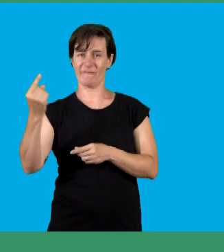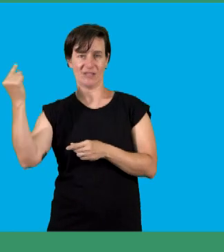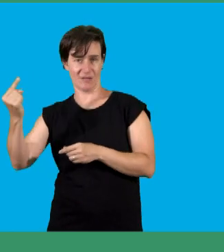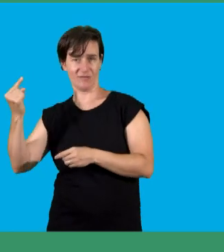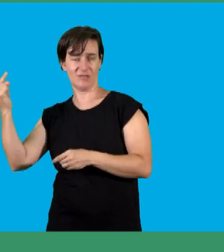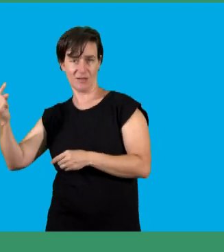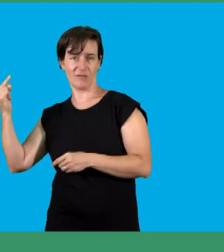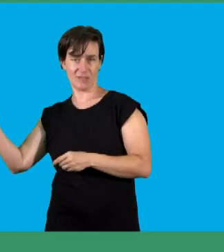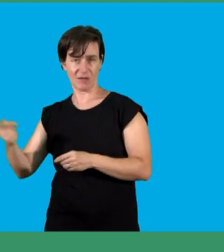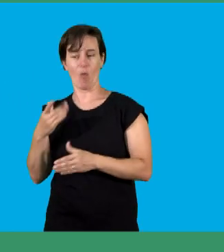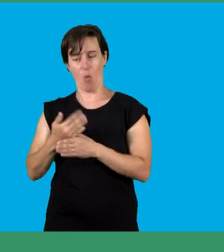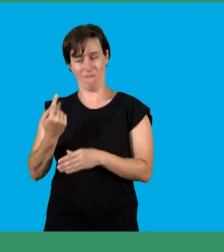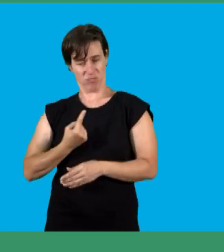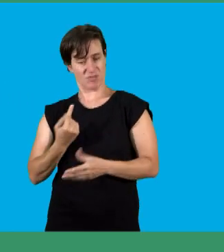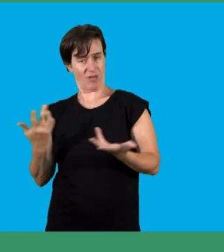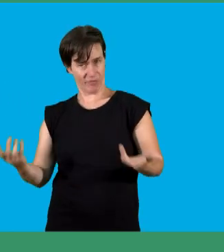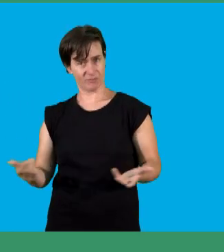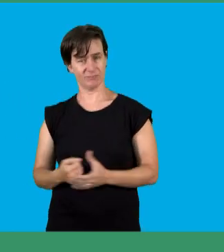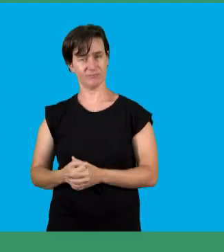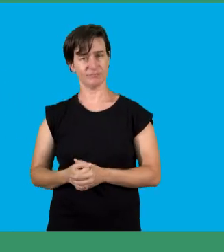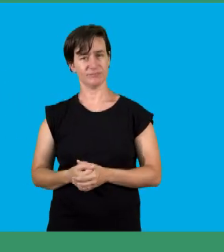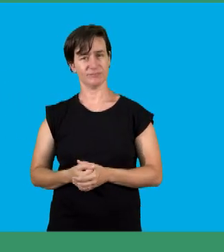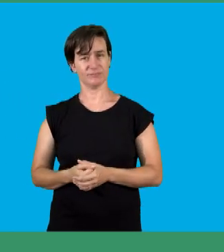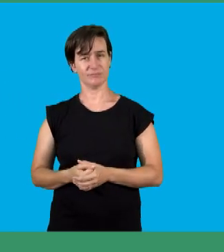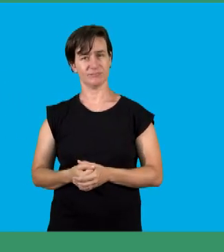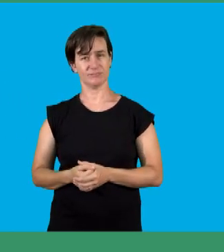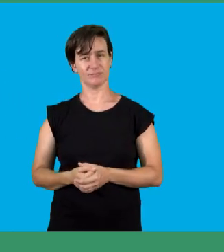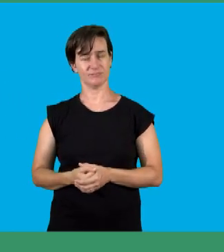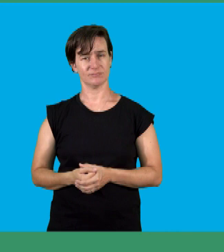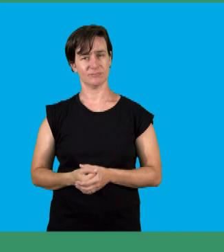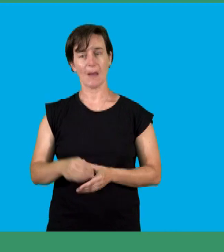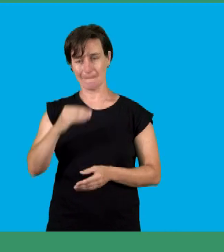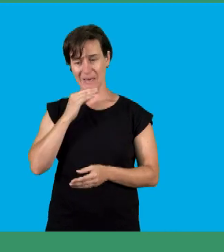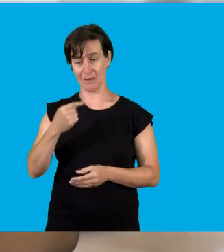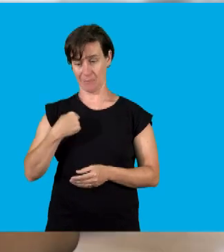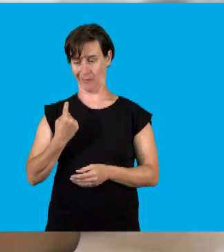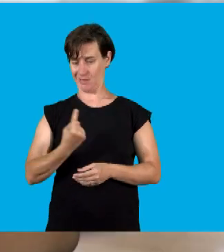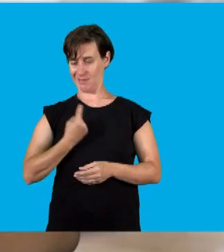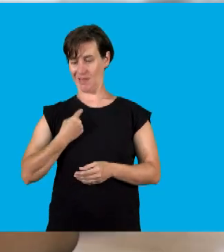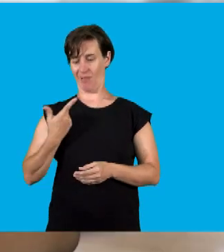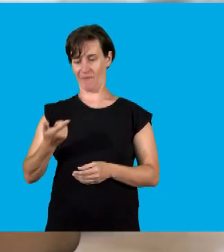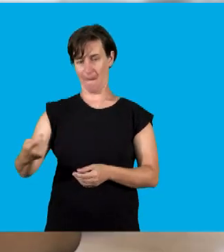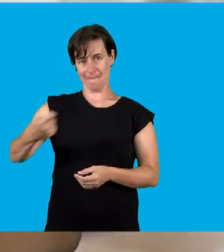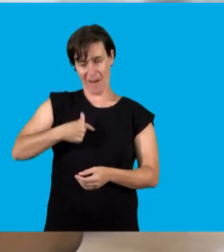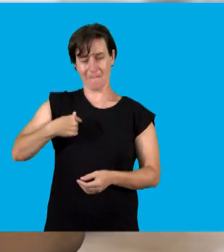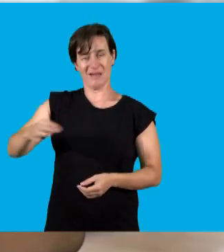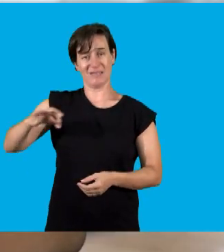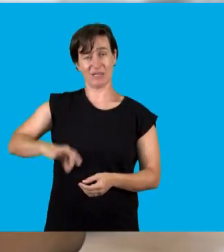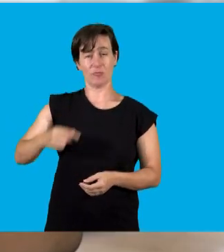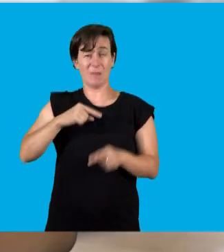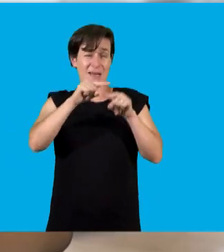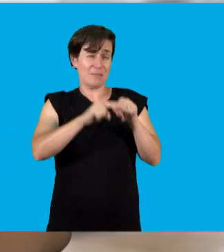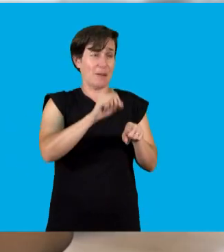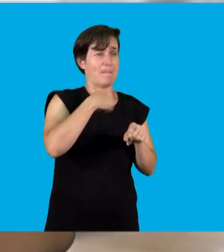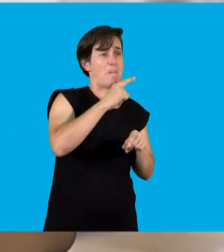refers to entrepreneurs who are working for themselves, who have employed themselves. They pay themselves salaries. They do not